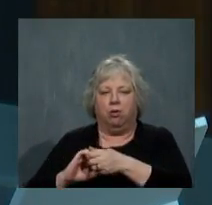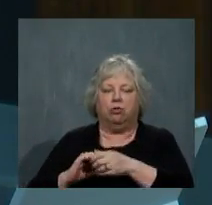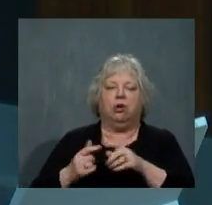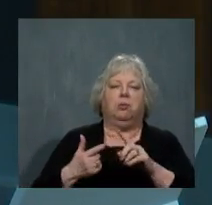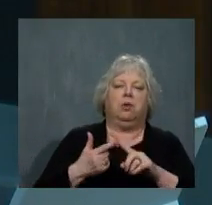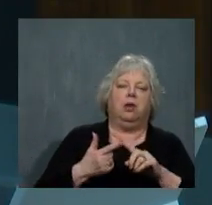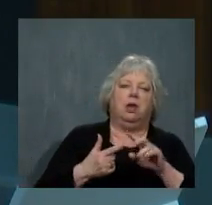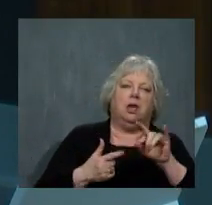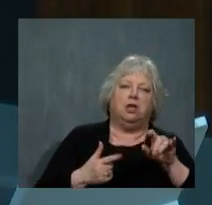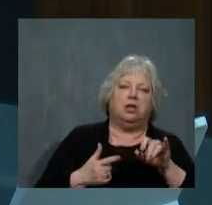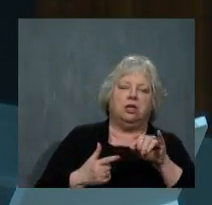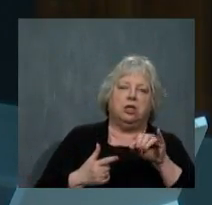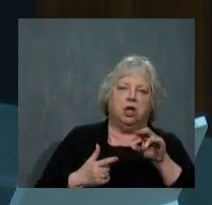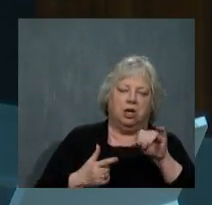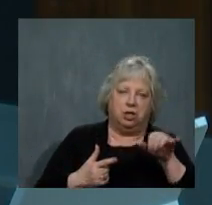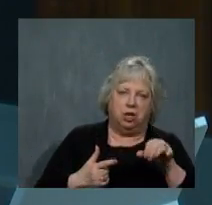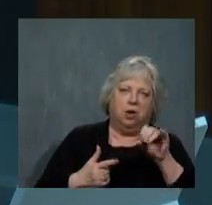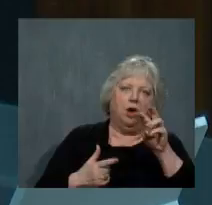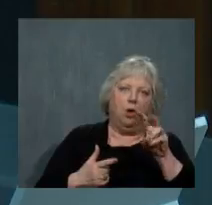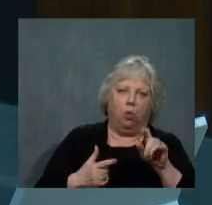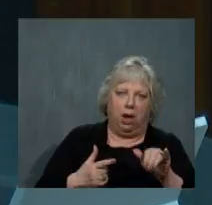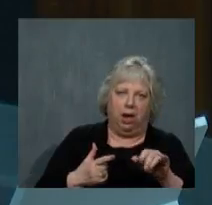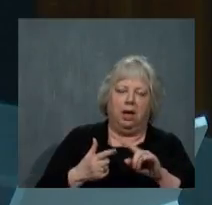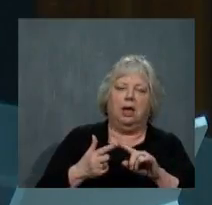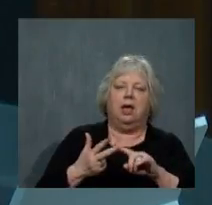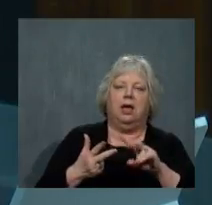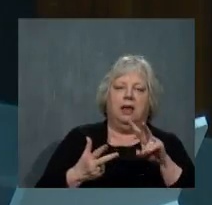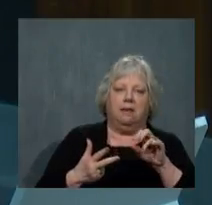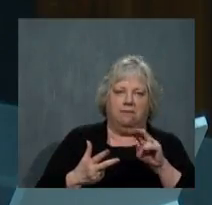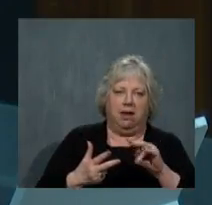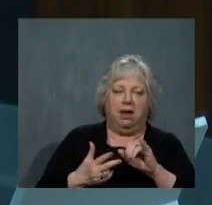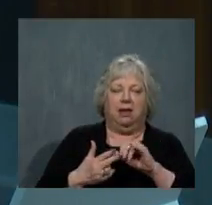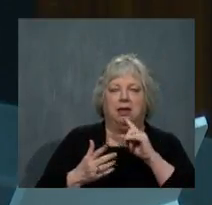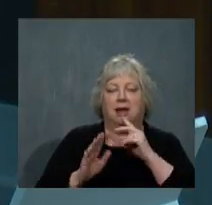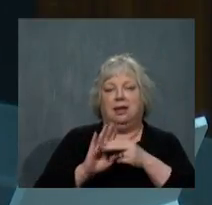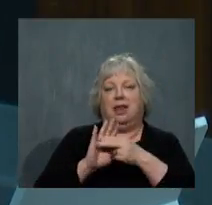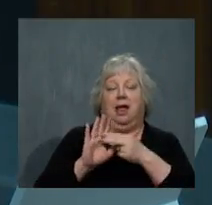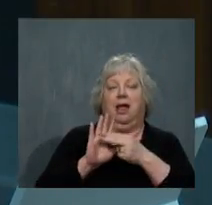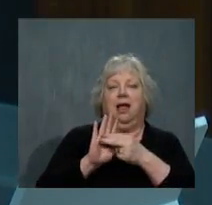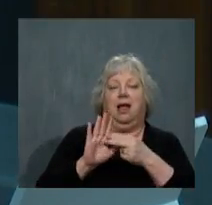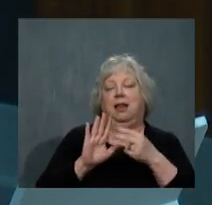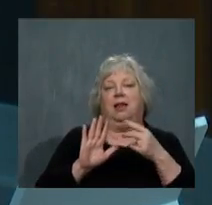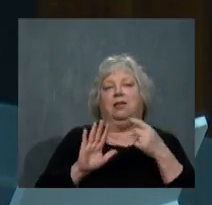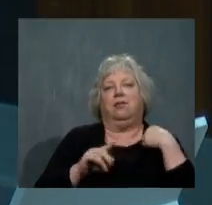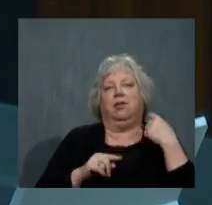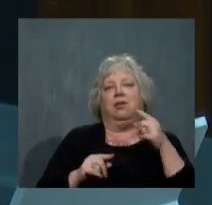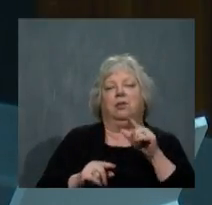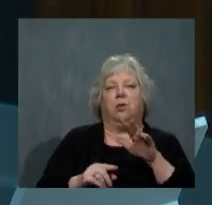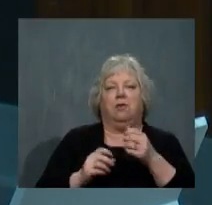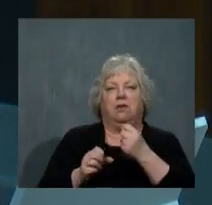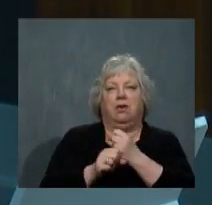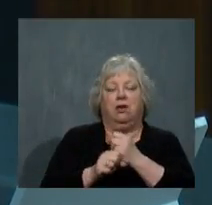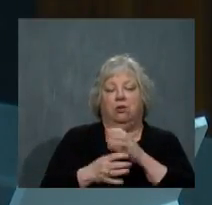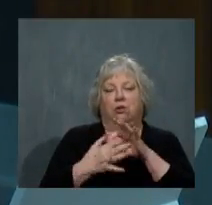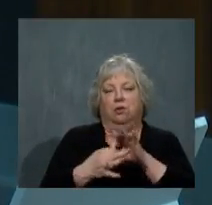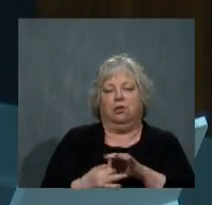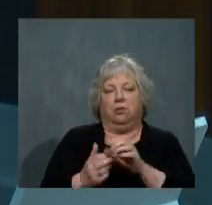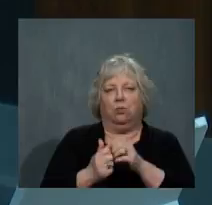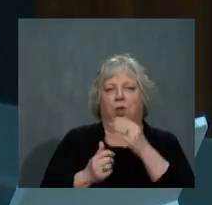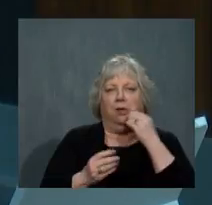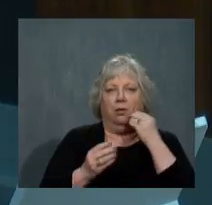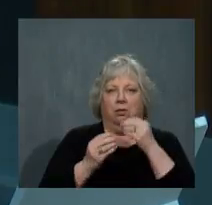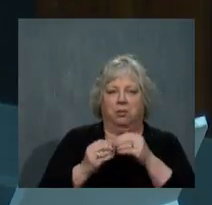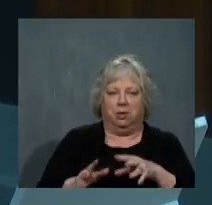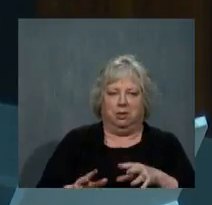van. They have been the highlights of the 25 years dealing with homeless. And I would like to ask you, I know